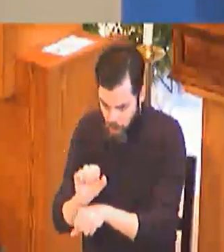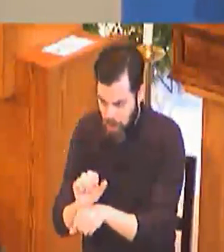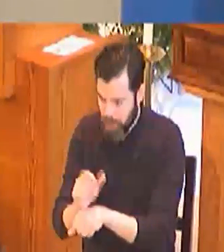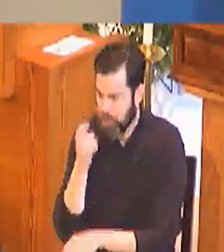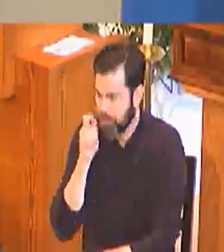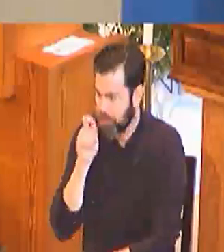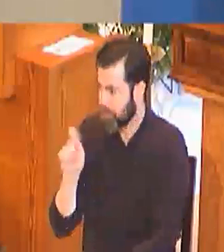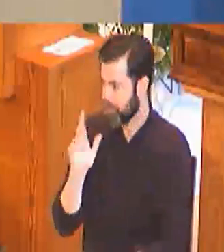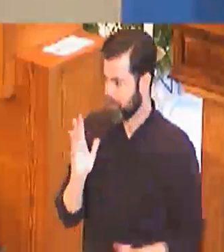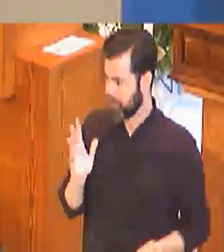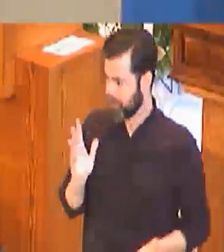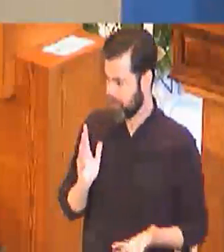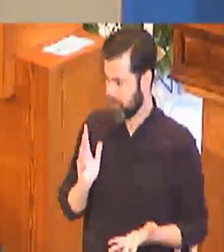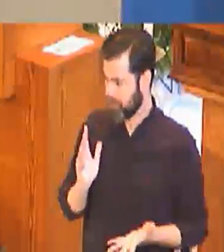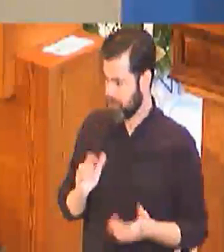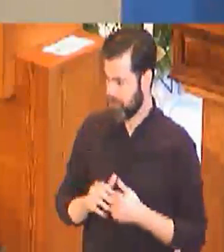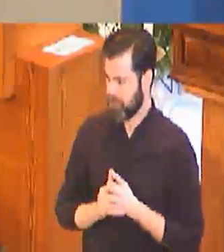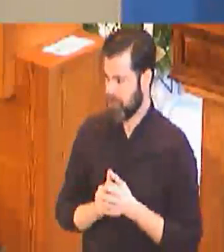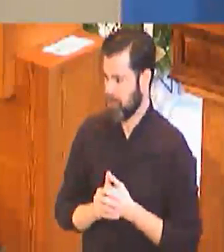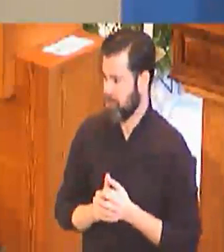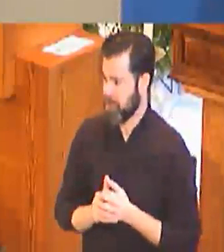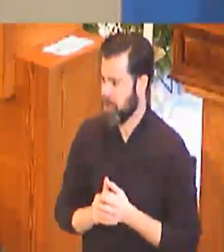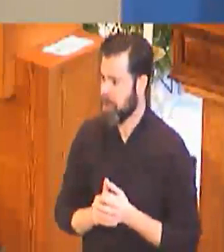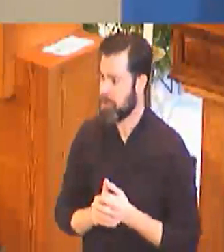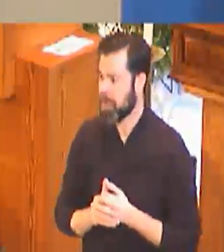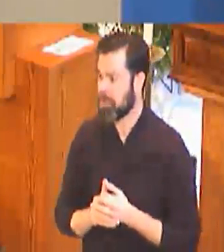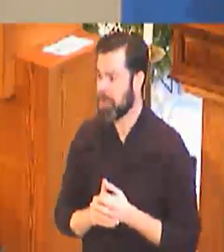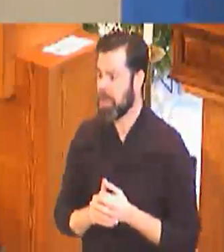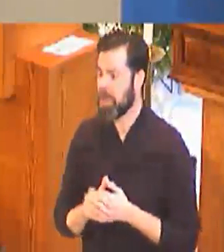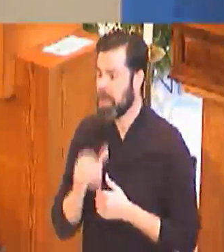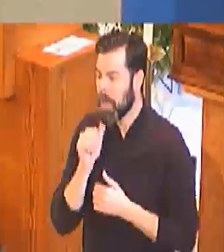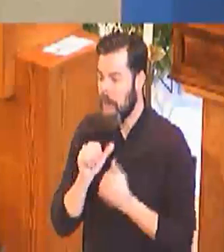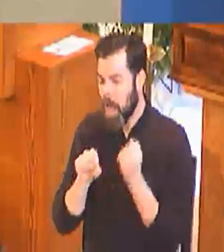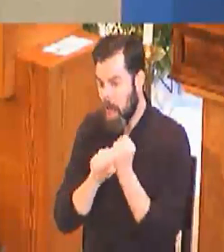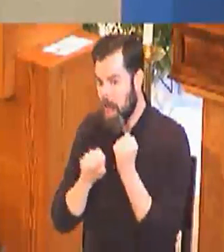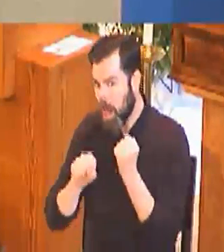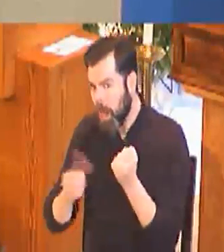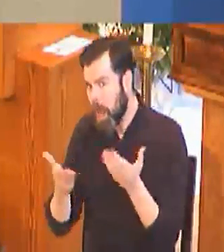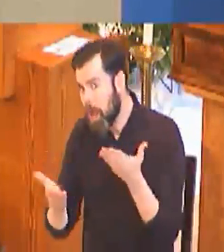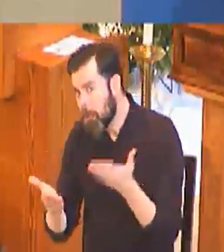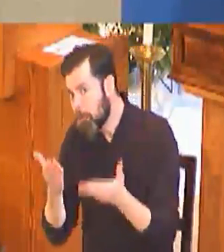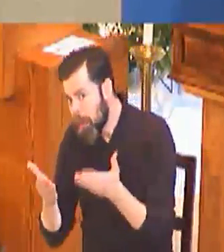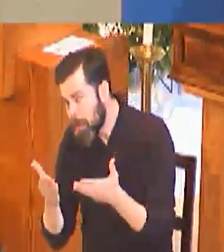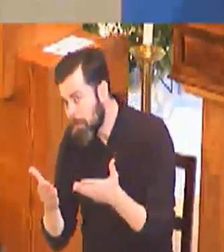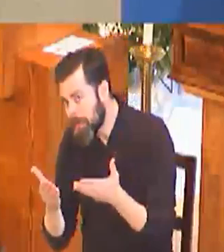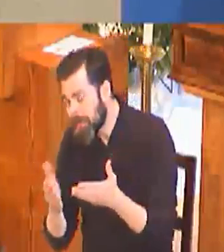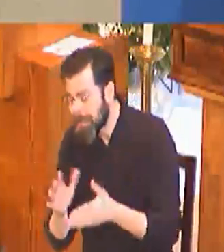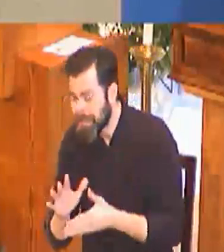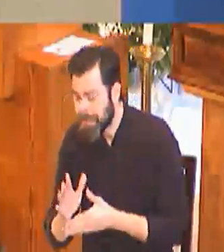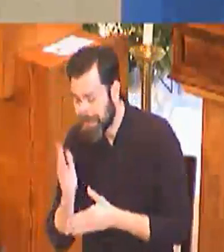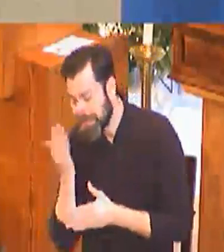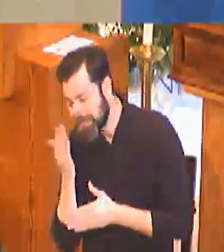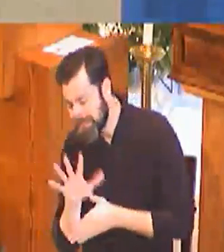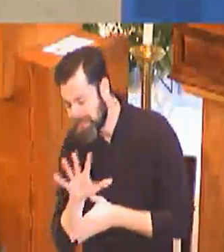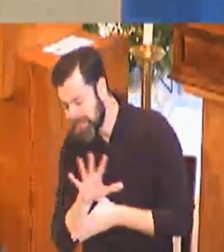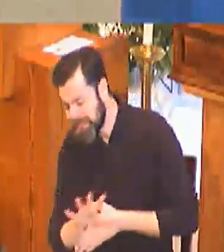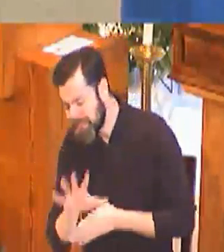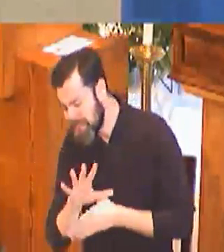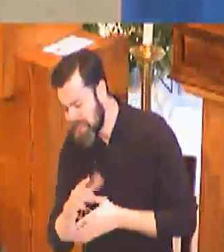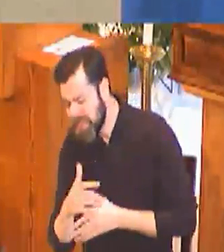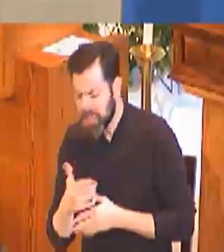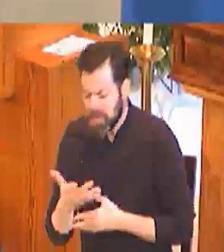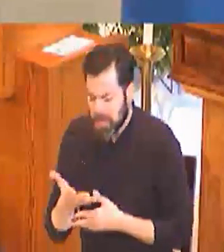the sentence. There's no, "Oh, well, maybe despite appearances,